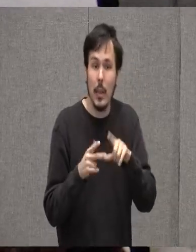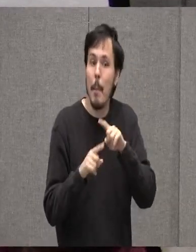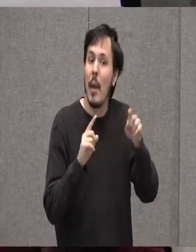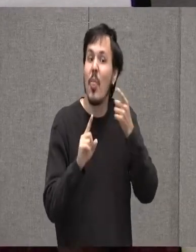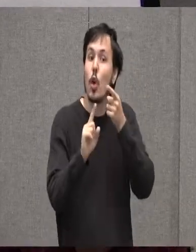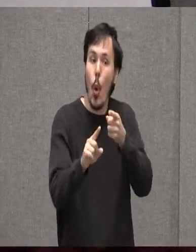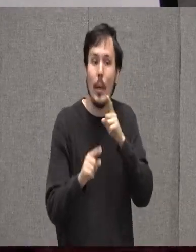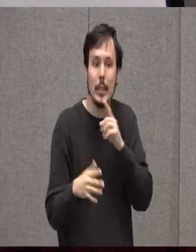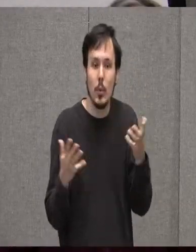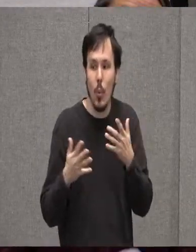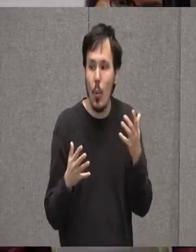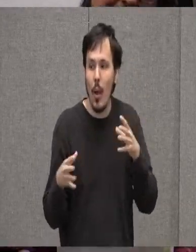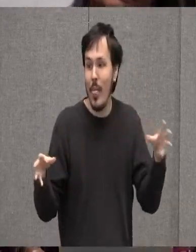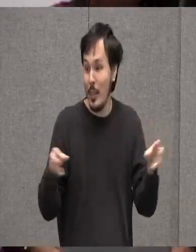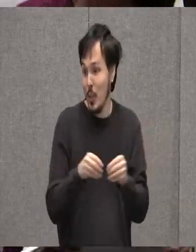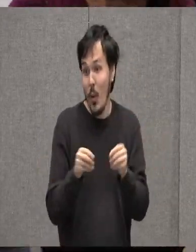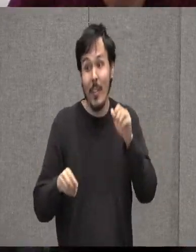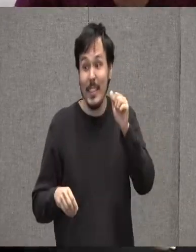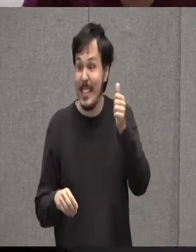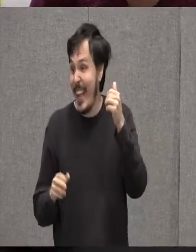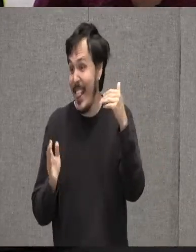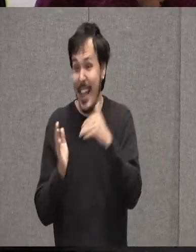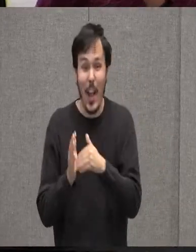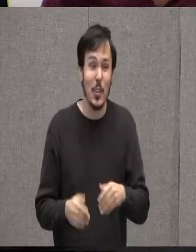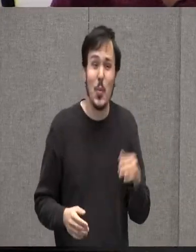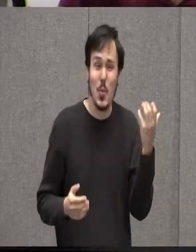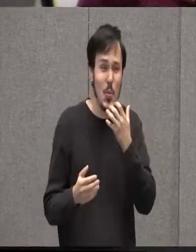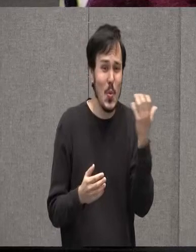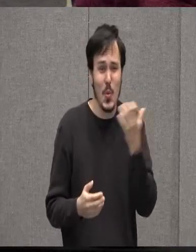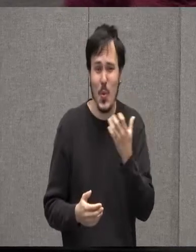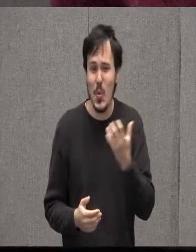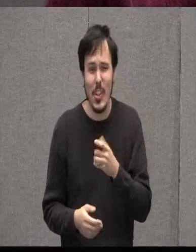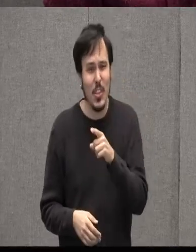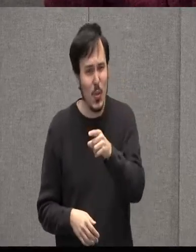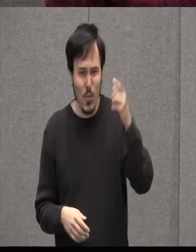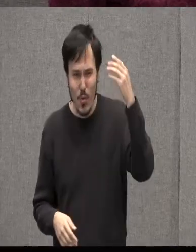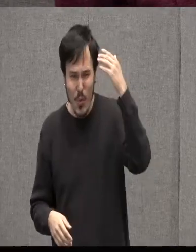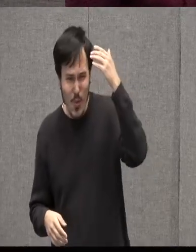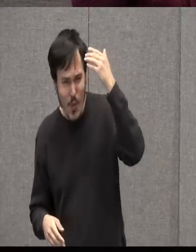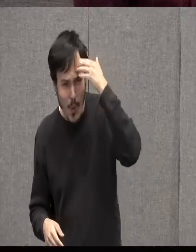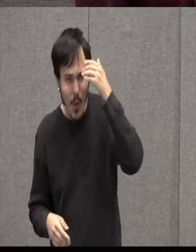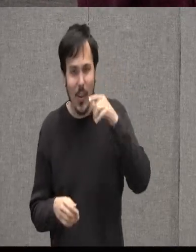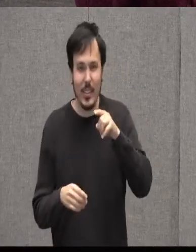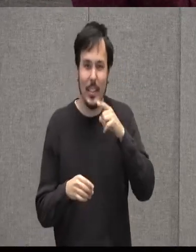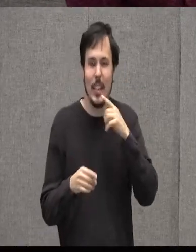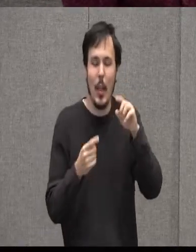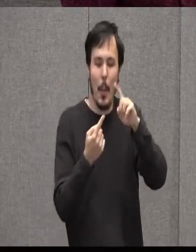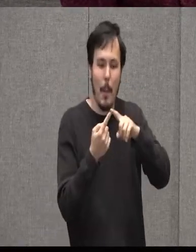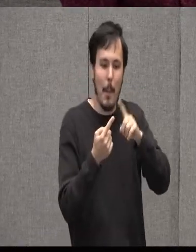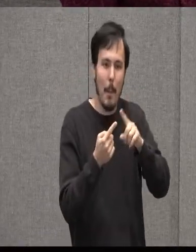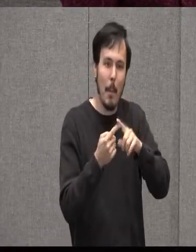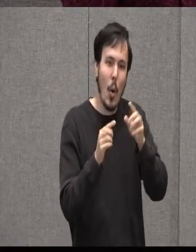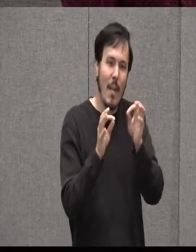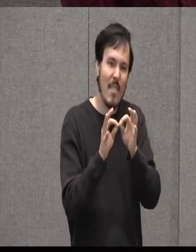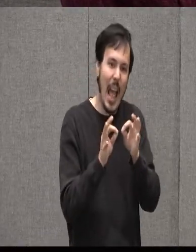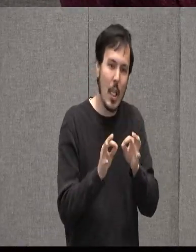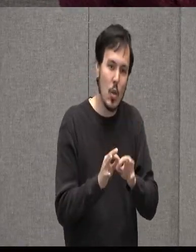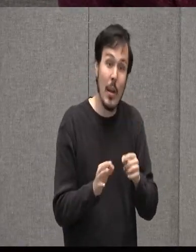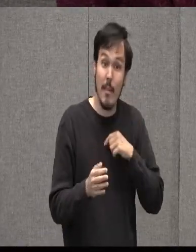Kind of move this chart up a little bit more so that we can use it to... Okay, so we're going to play a game called